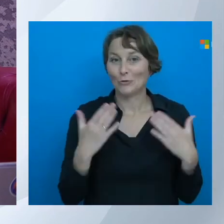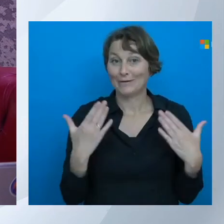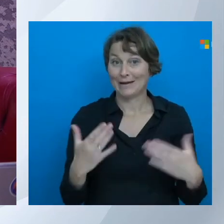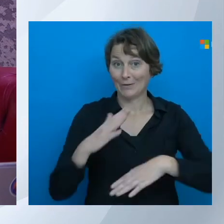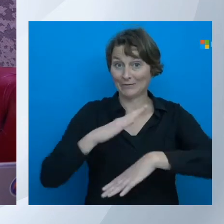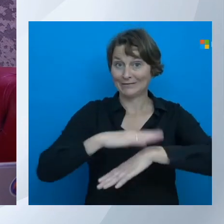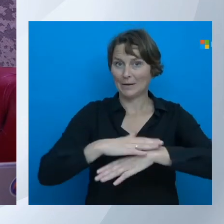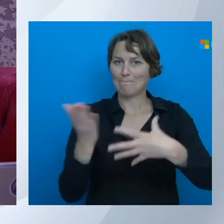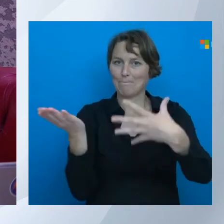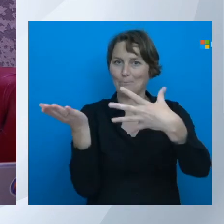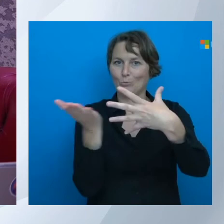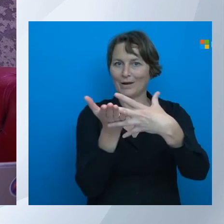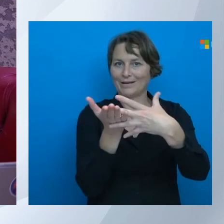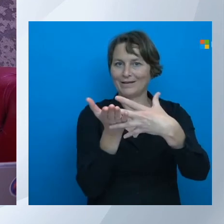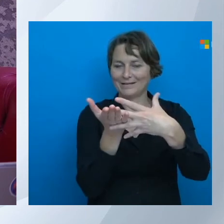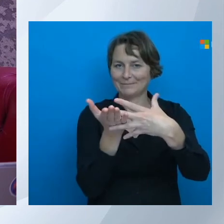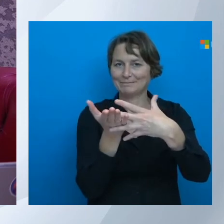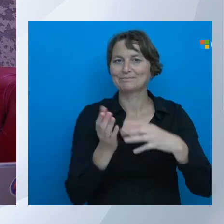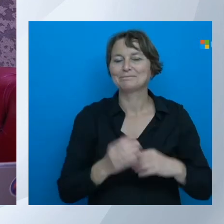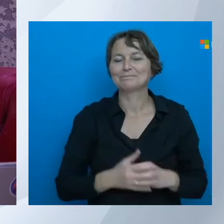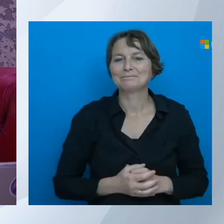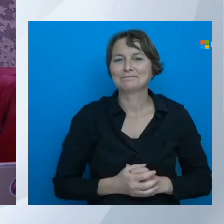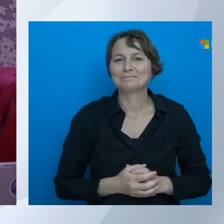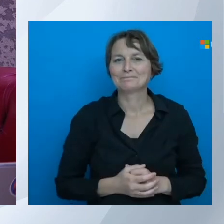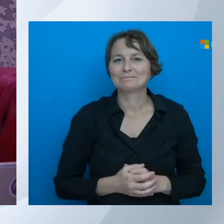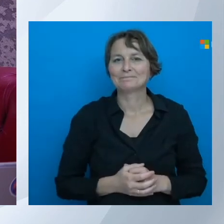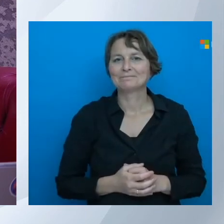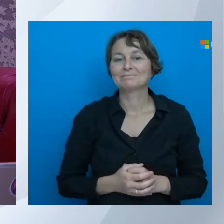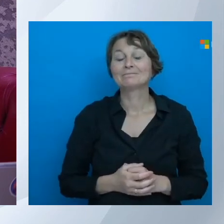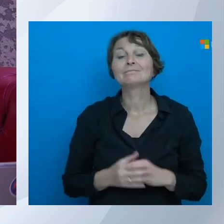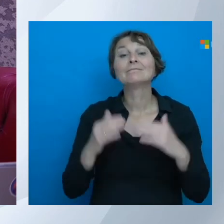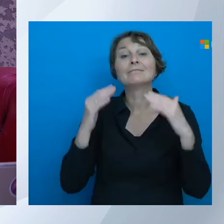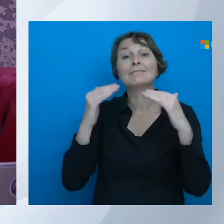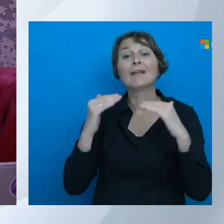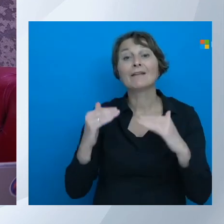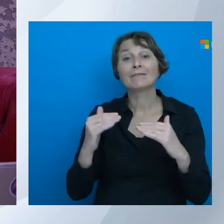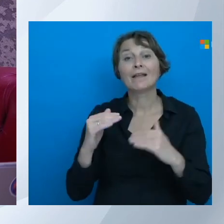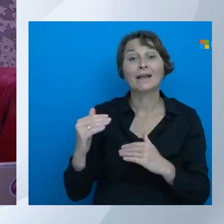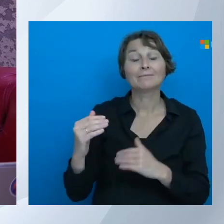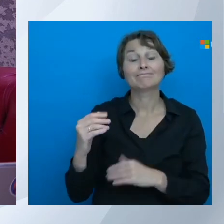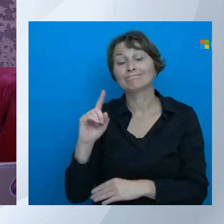and then Willem Mijns will start his